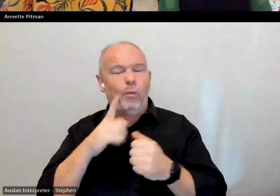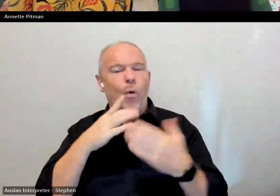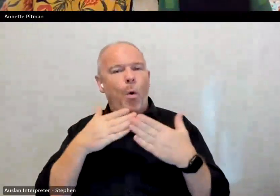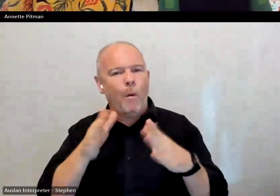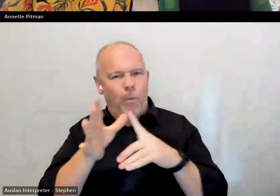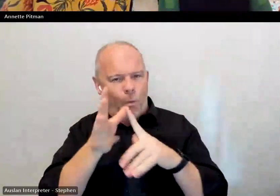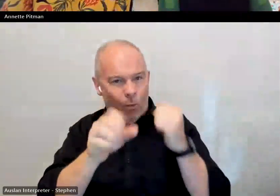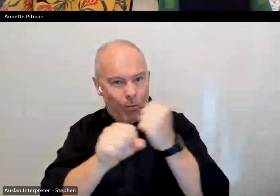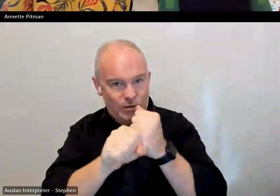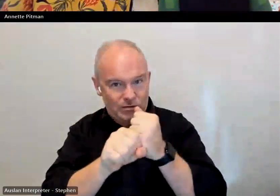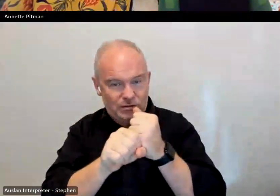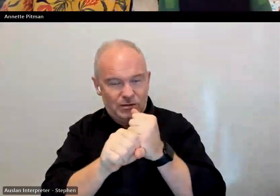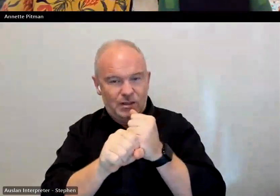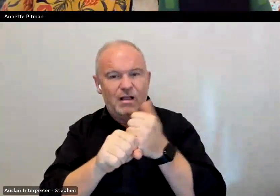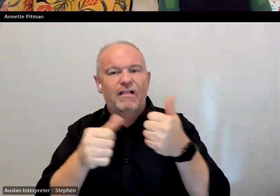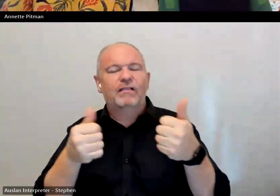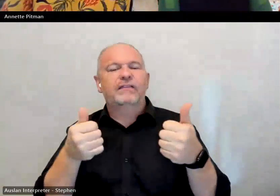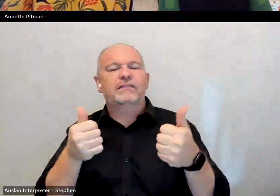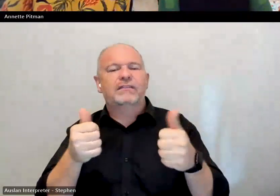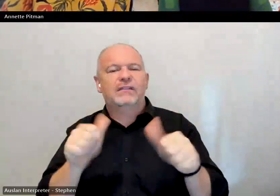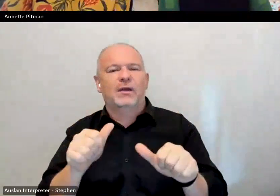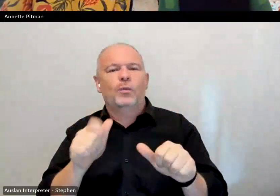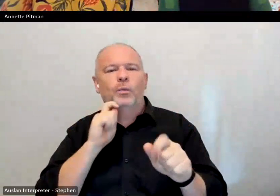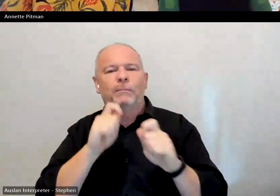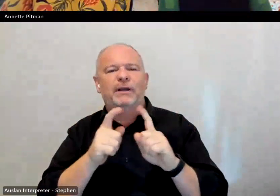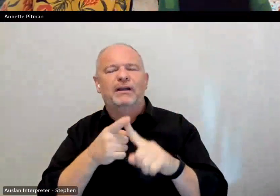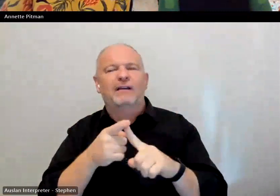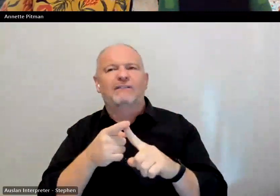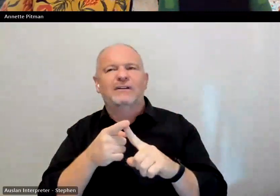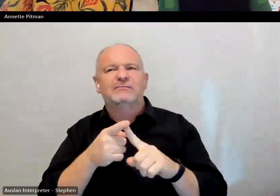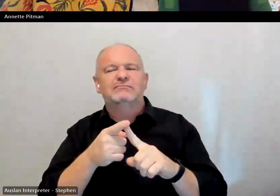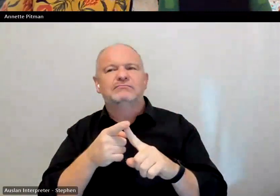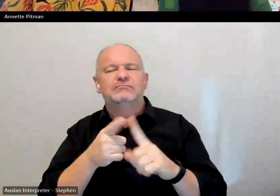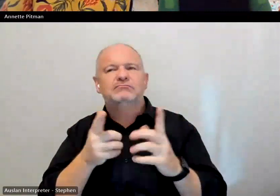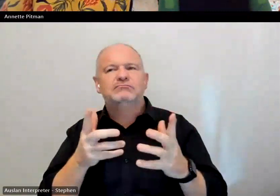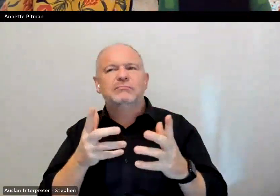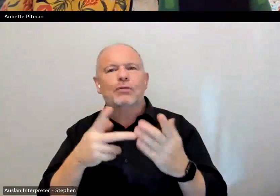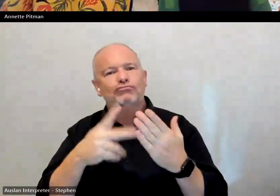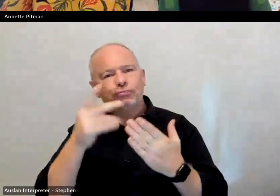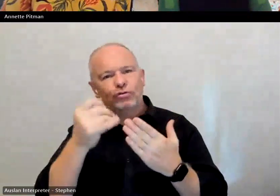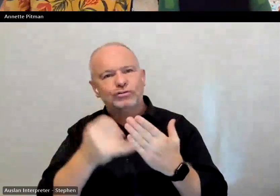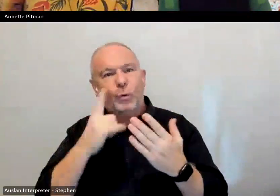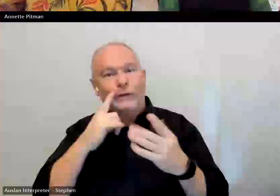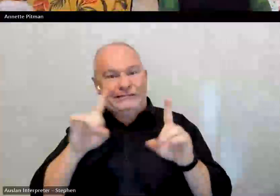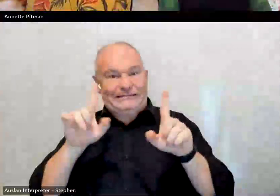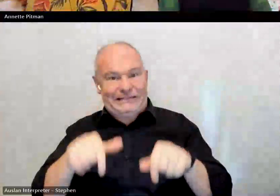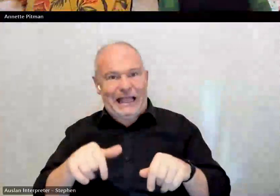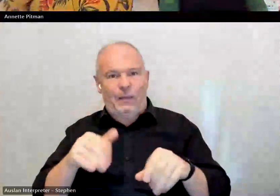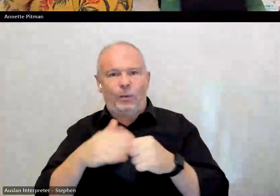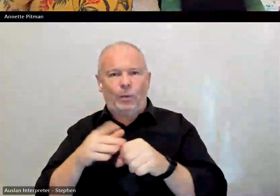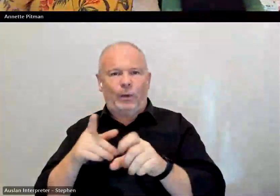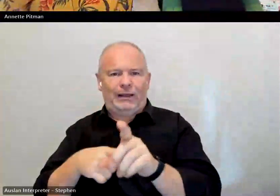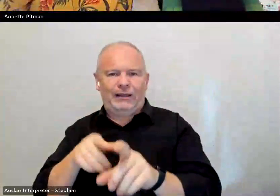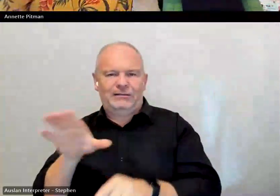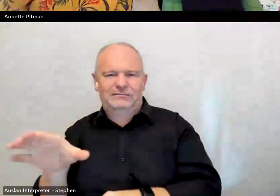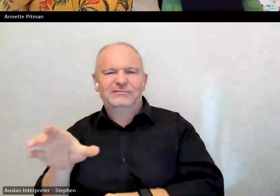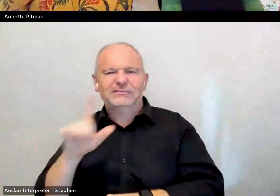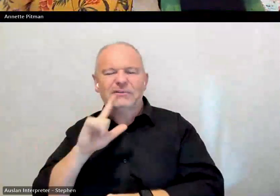August, and then it'll be for projects that will commence in the new year. So again, that will be